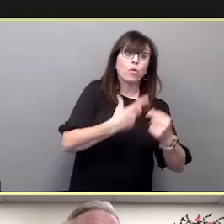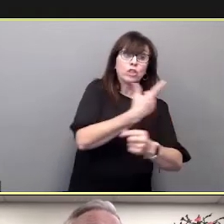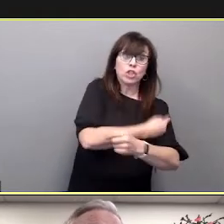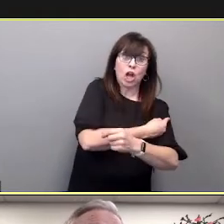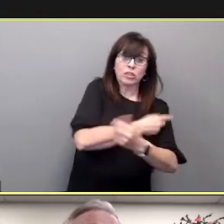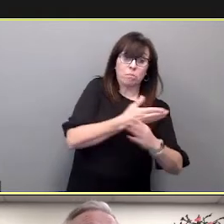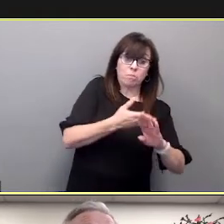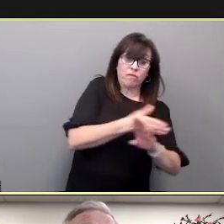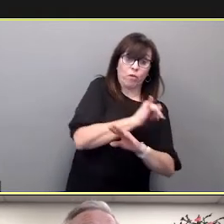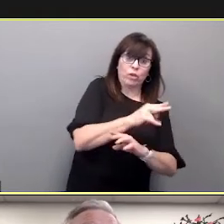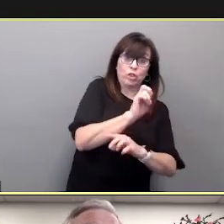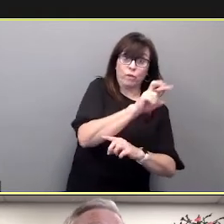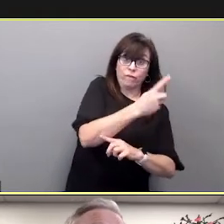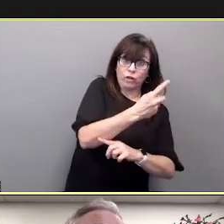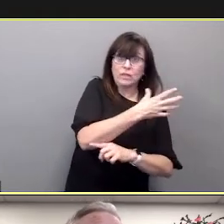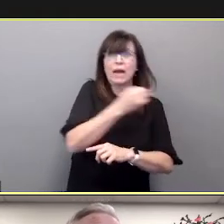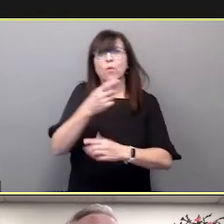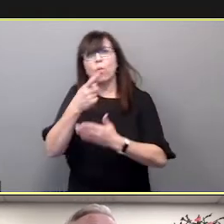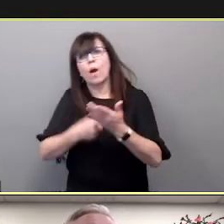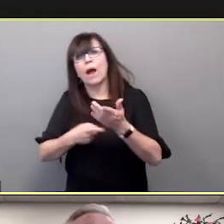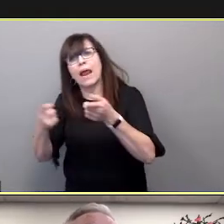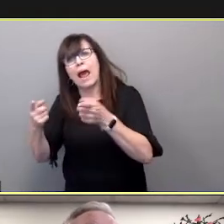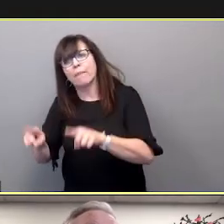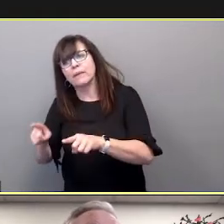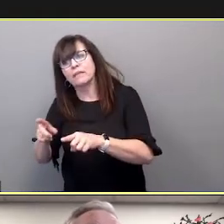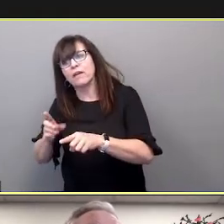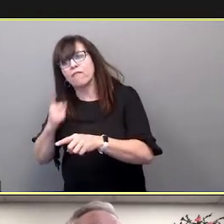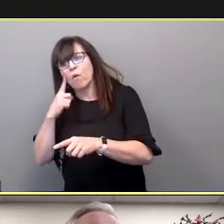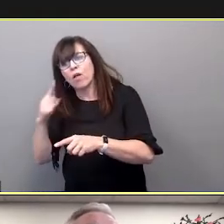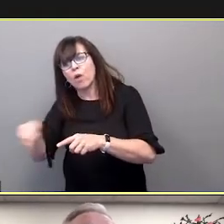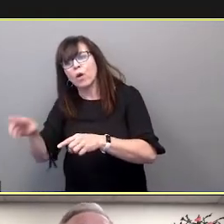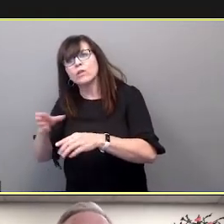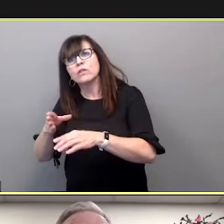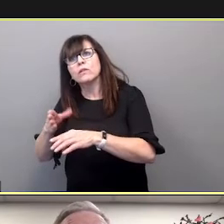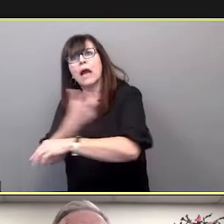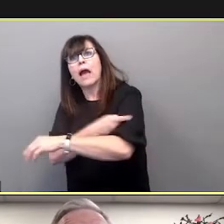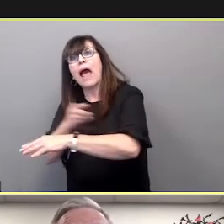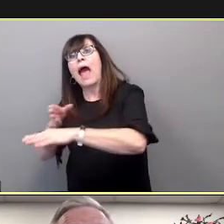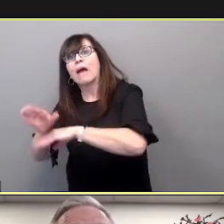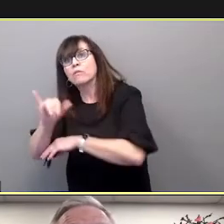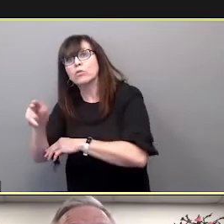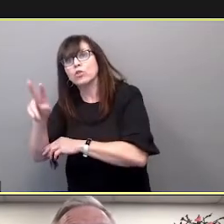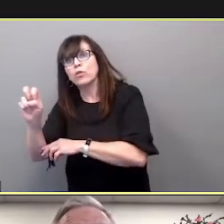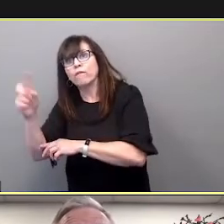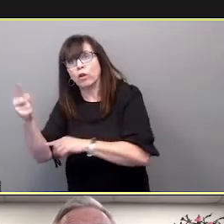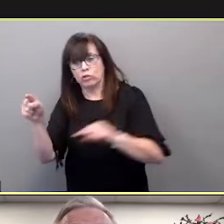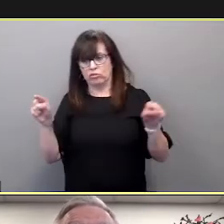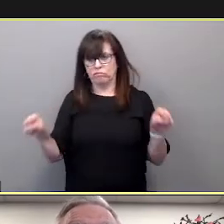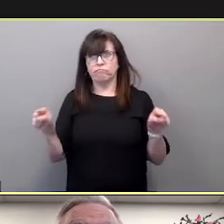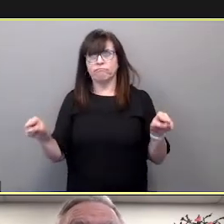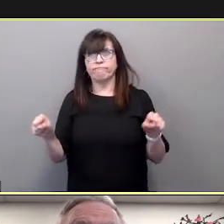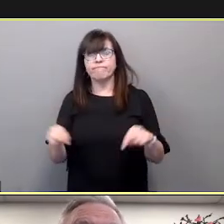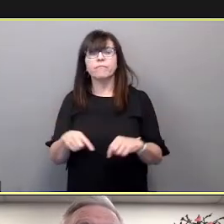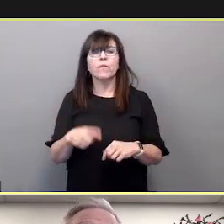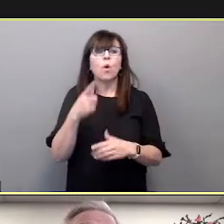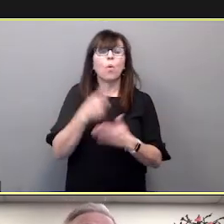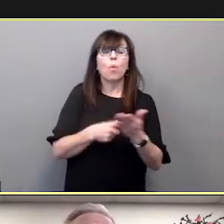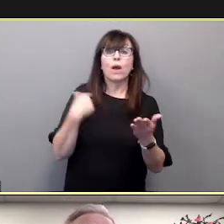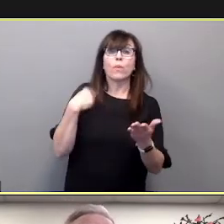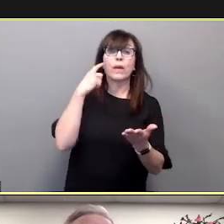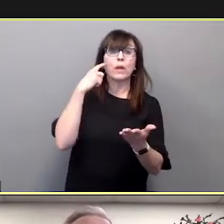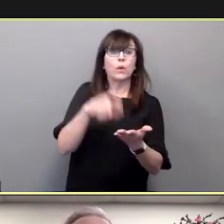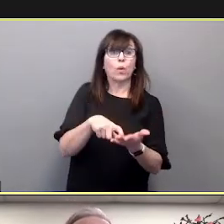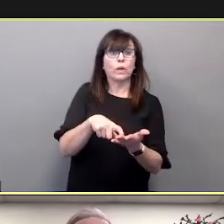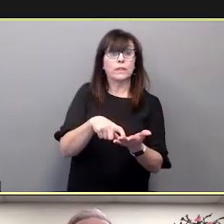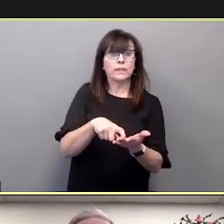the vaccine breakthrough rate for those who had it on or after June 1st. And what we found